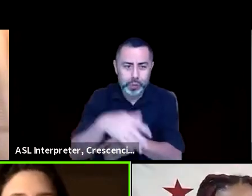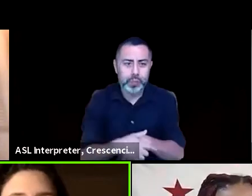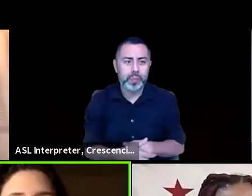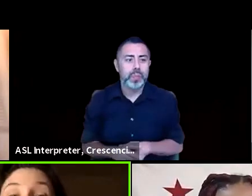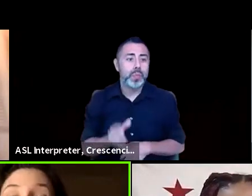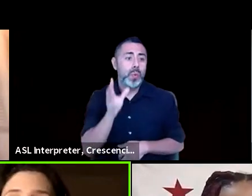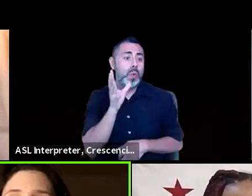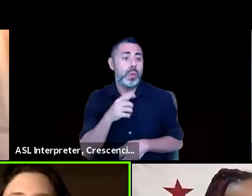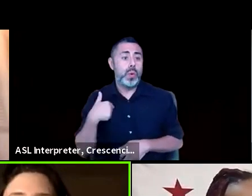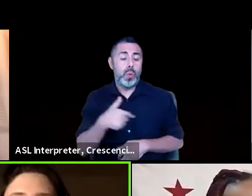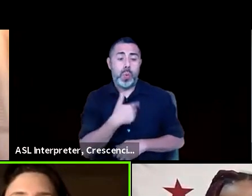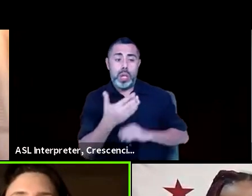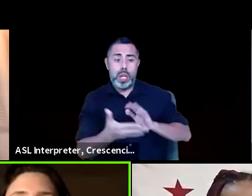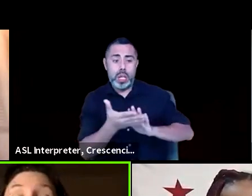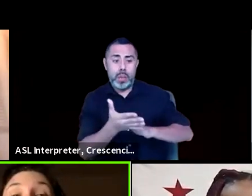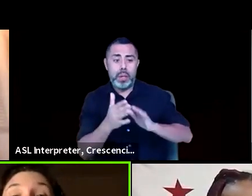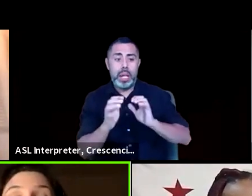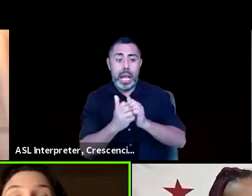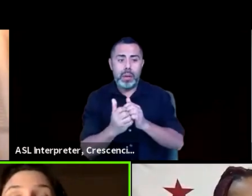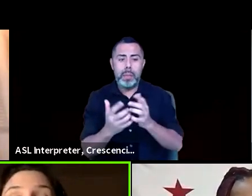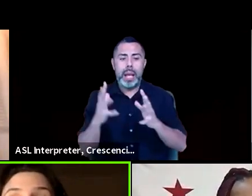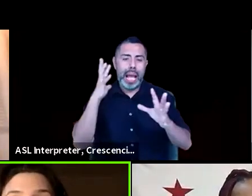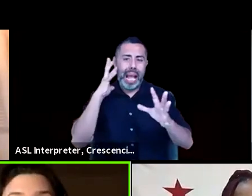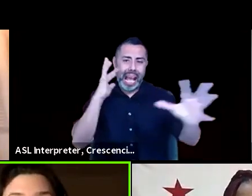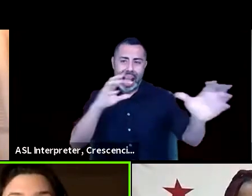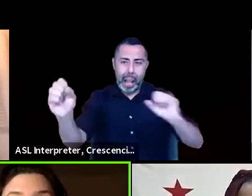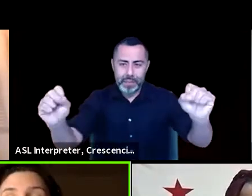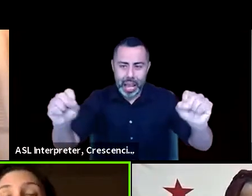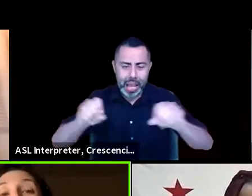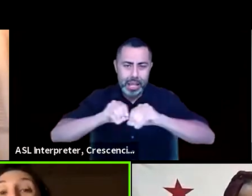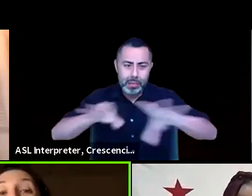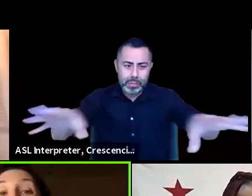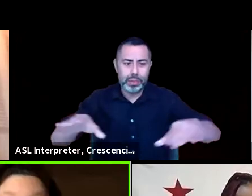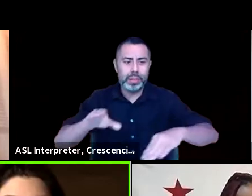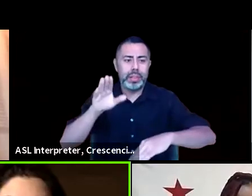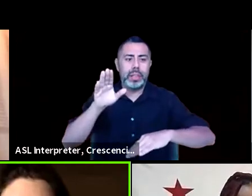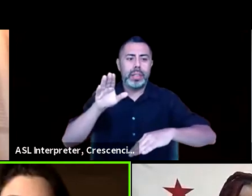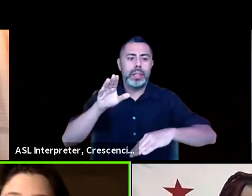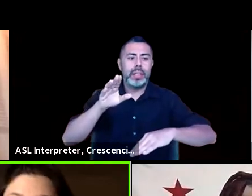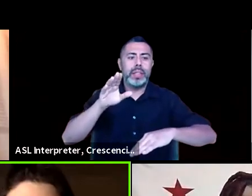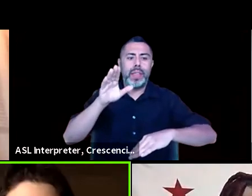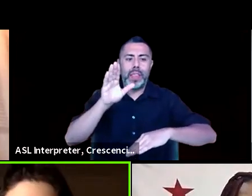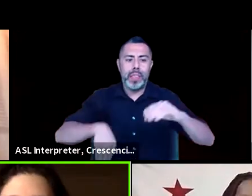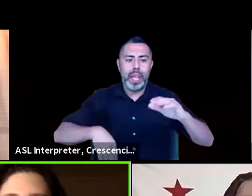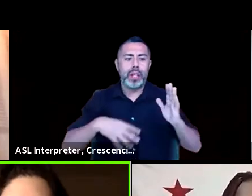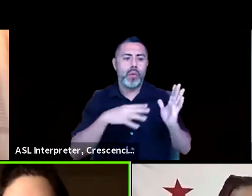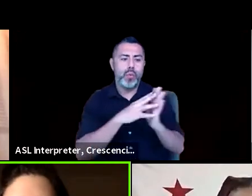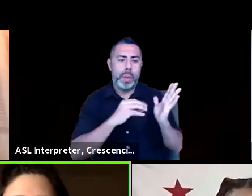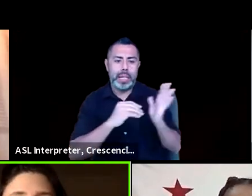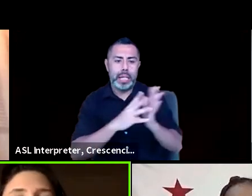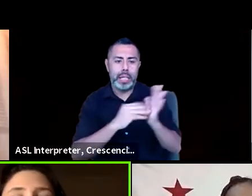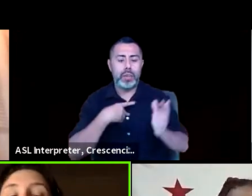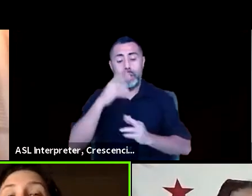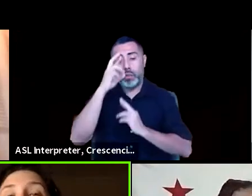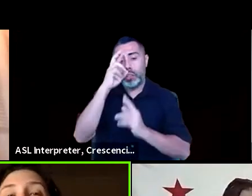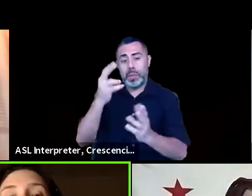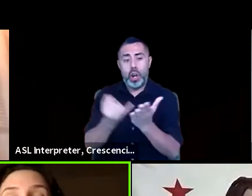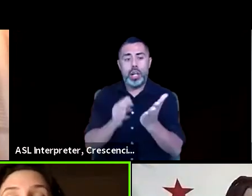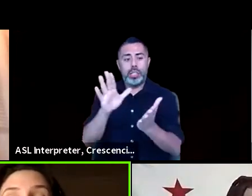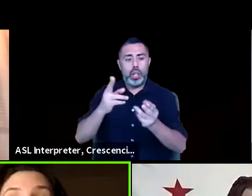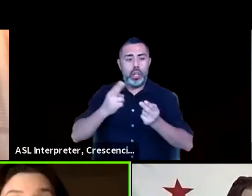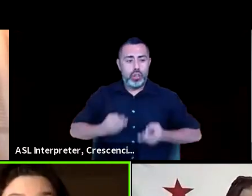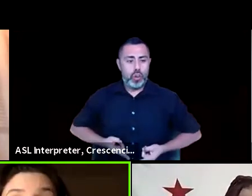replicating, respecting artists' humanity, and creating communal resources. We pay people for their time and their brilliance, and we are committed